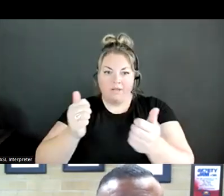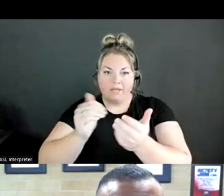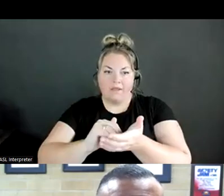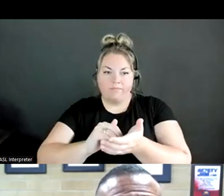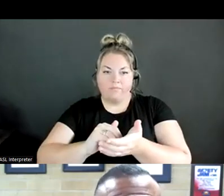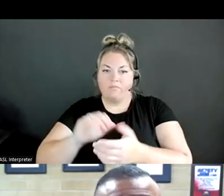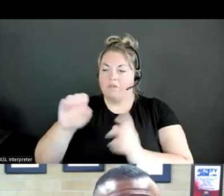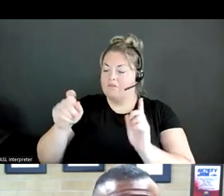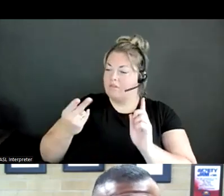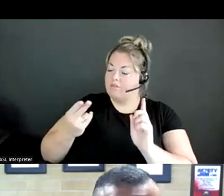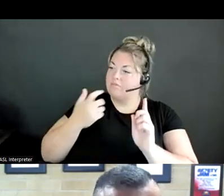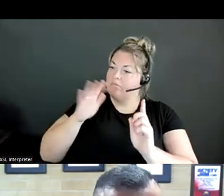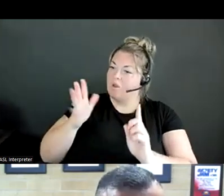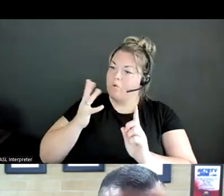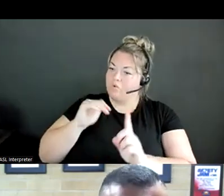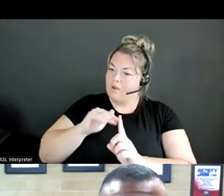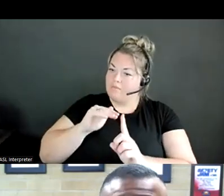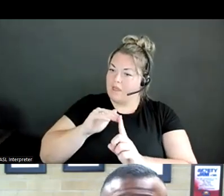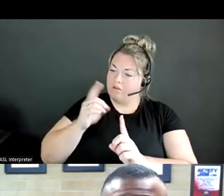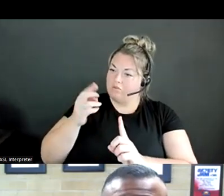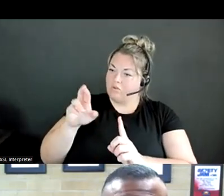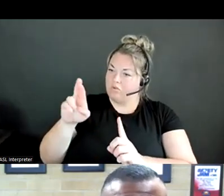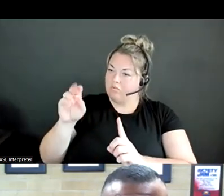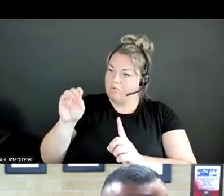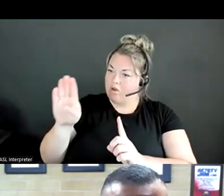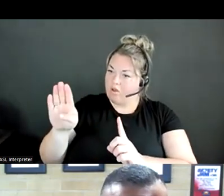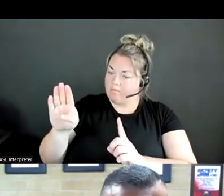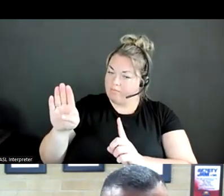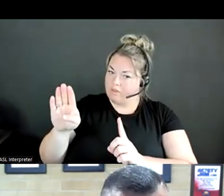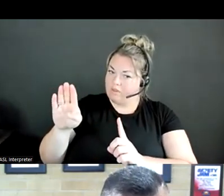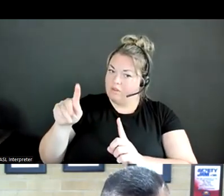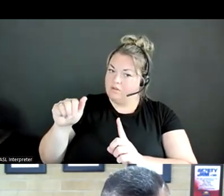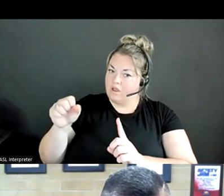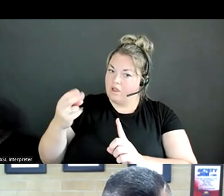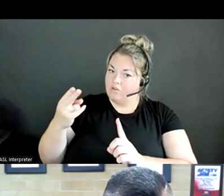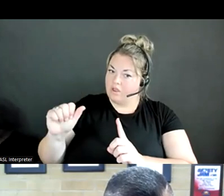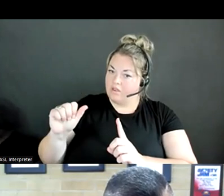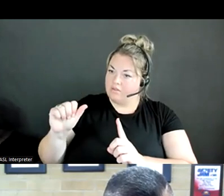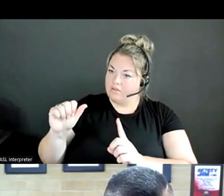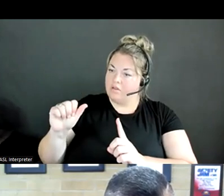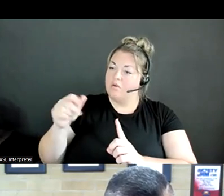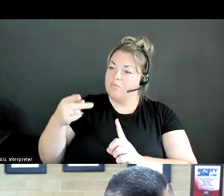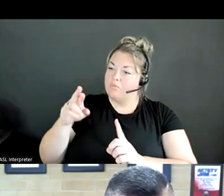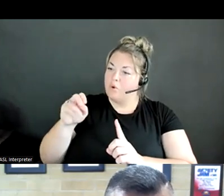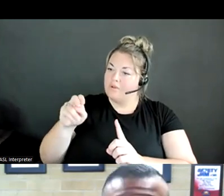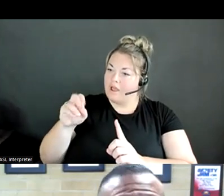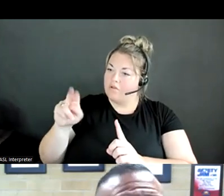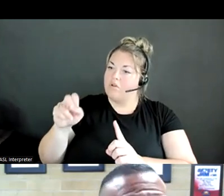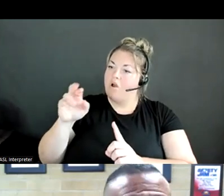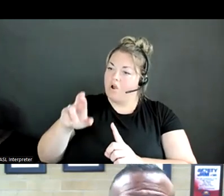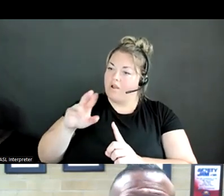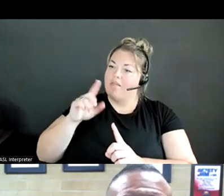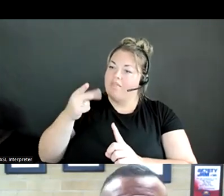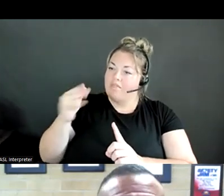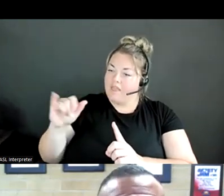would just like to remind Dr. Rob, Tasha's pronouns are they, them, theirs. Okay,